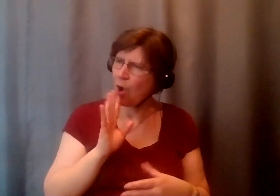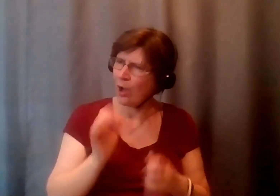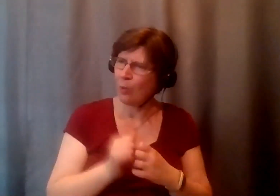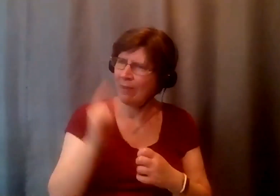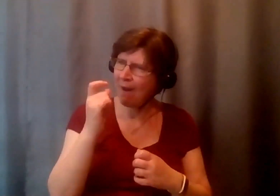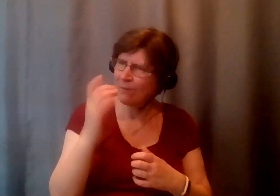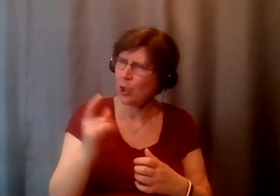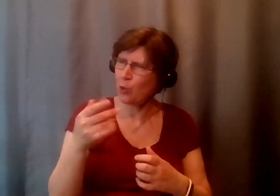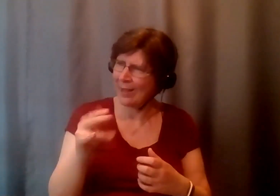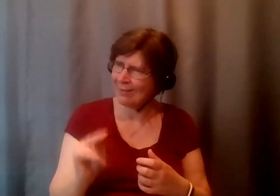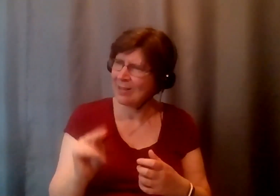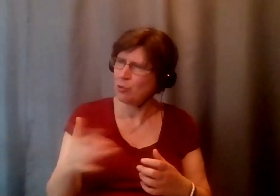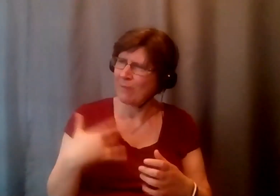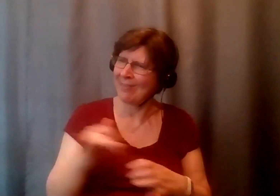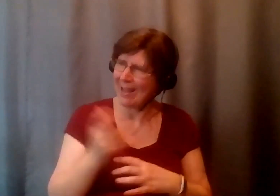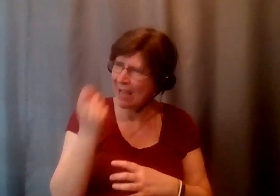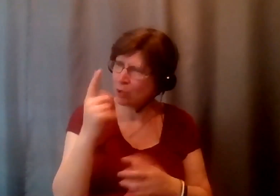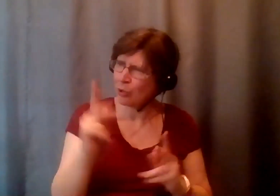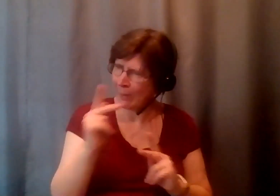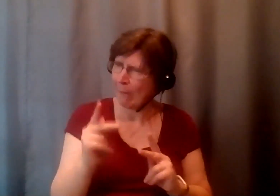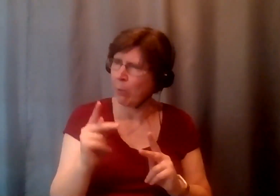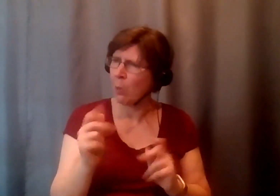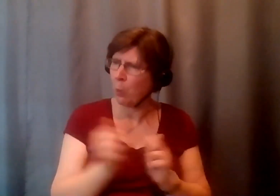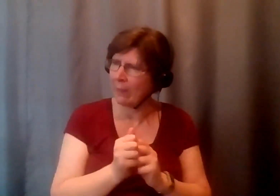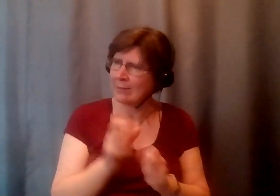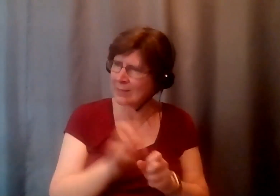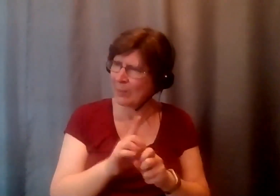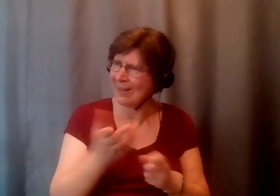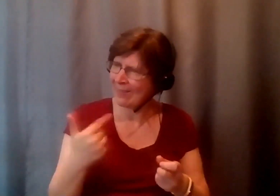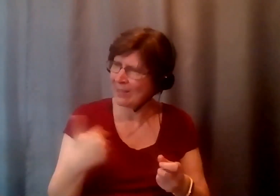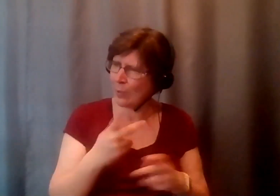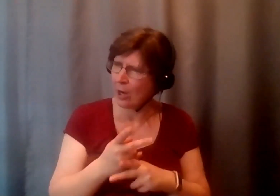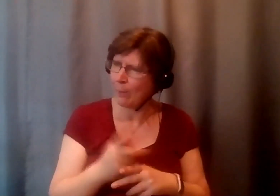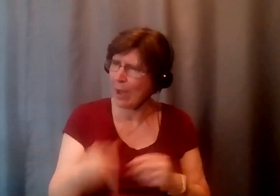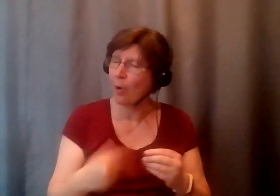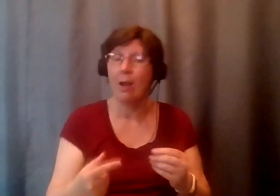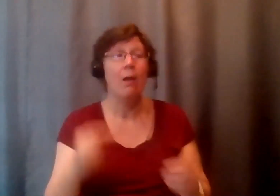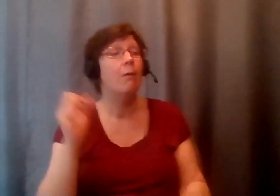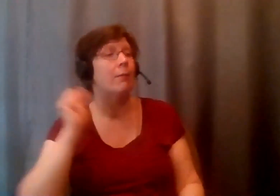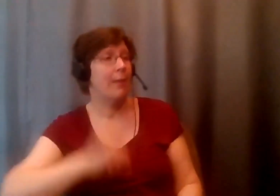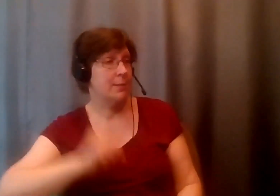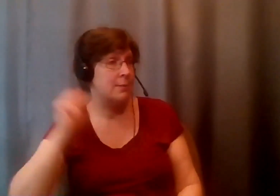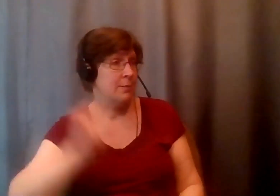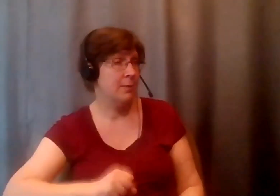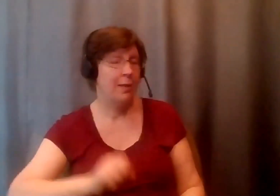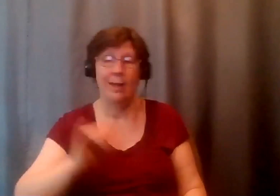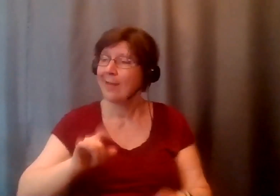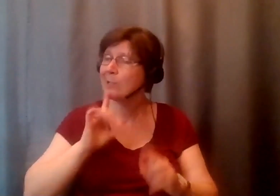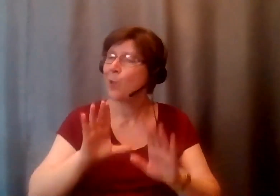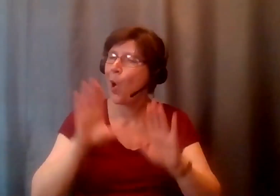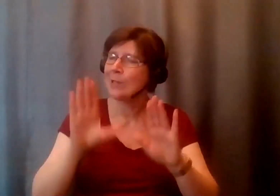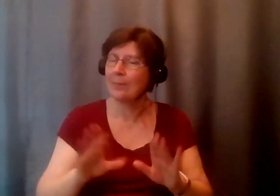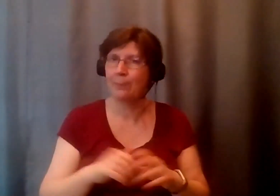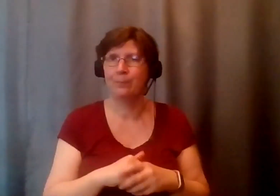Did you feel like he understood people with disabilities and the things we care about? Yes. That's awesome. That's